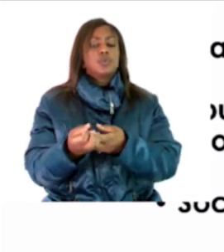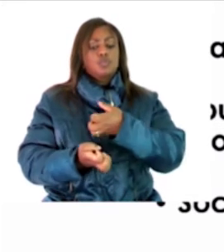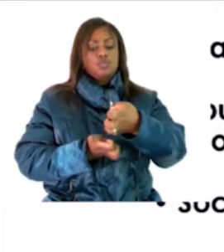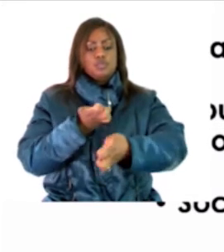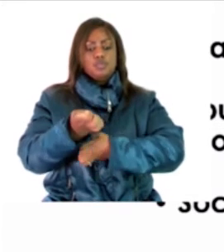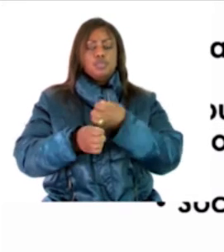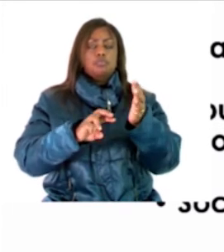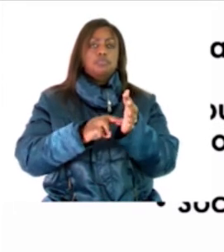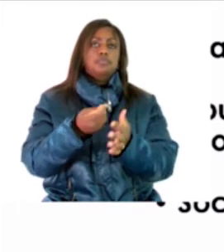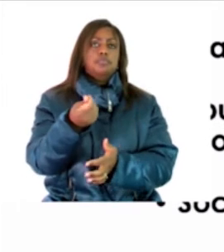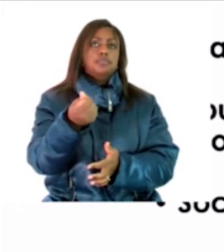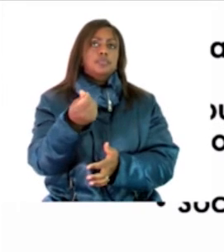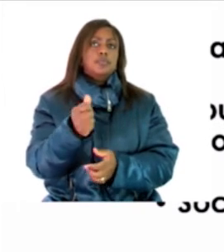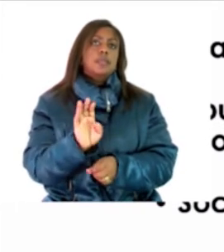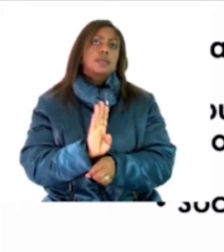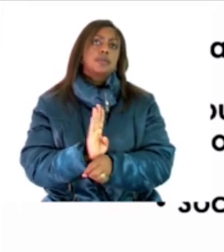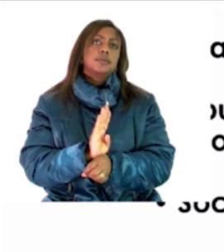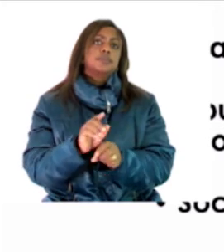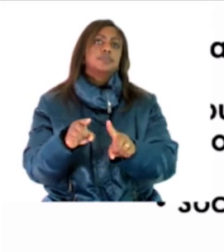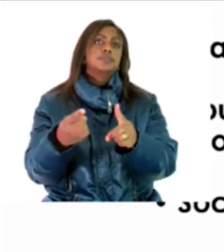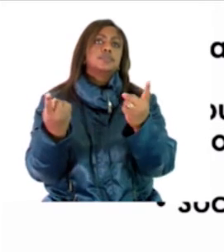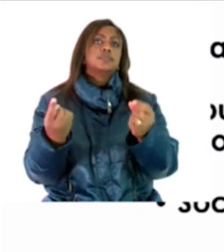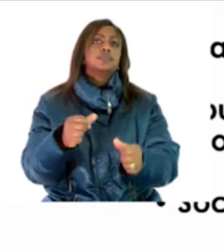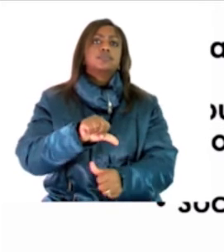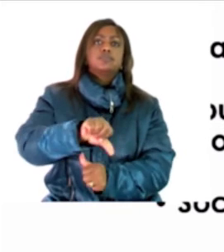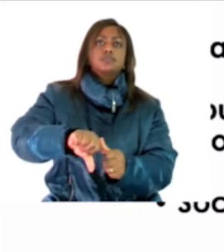and business-related issues. Social.